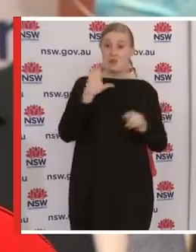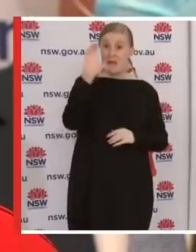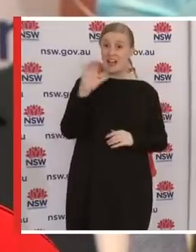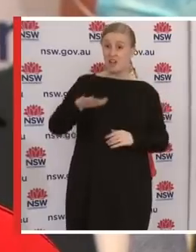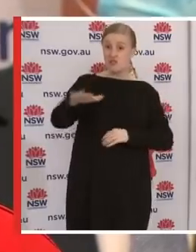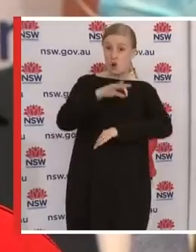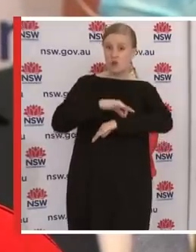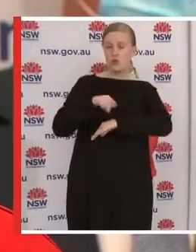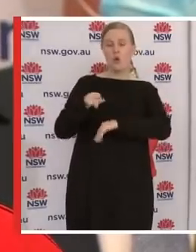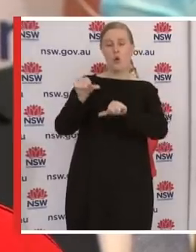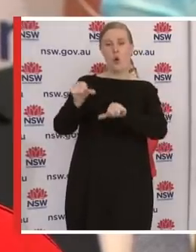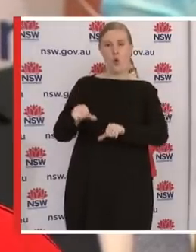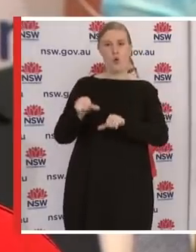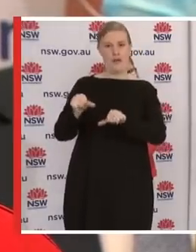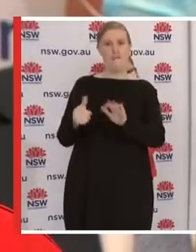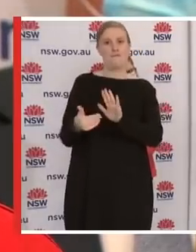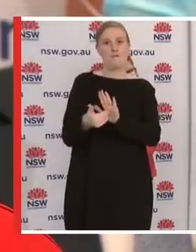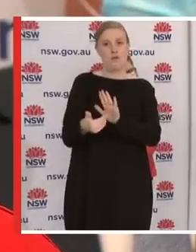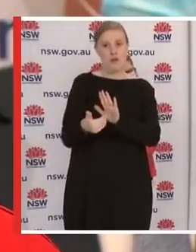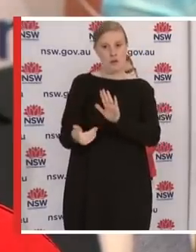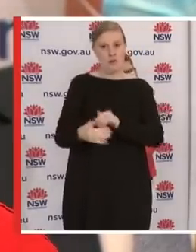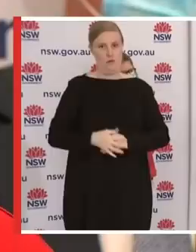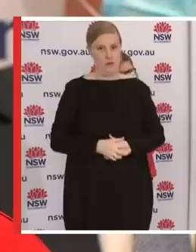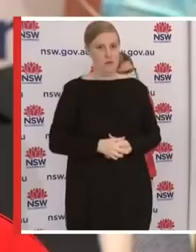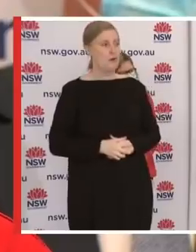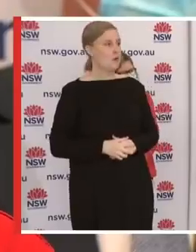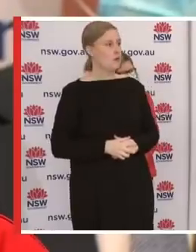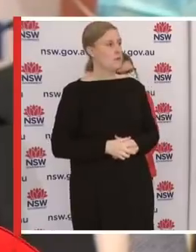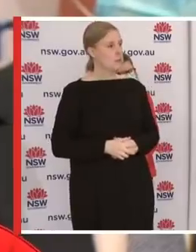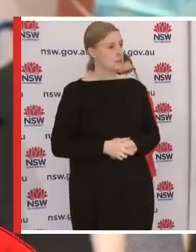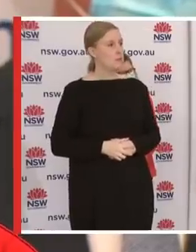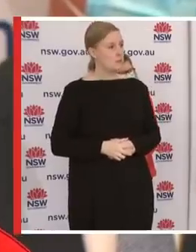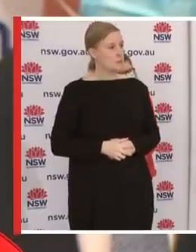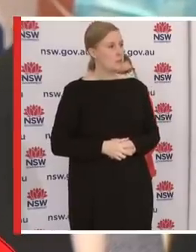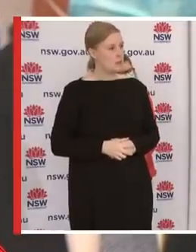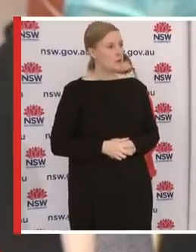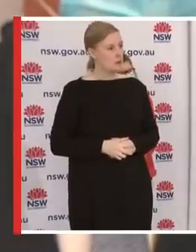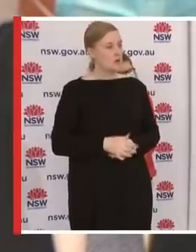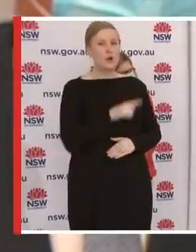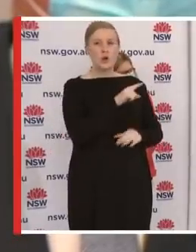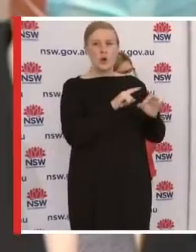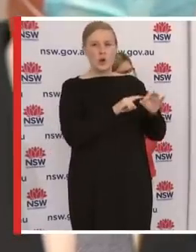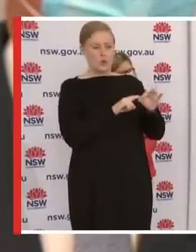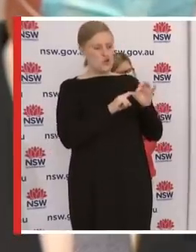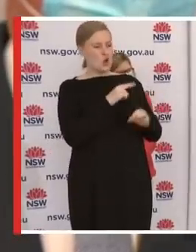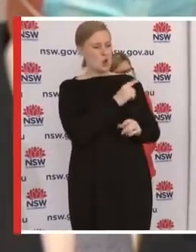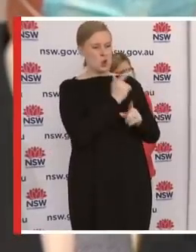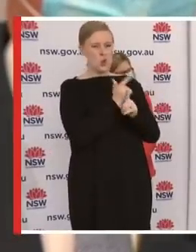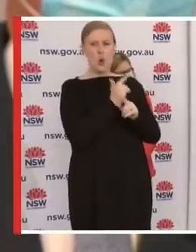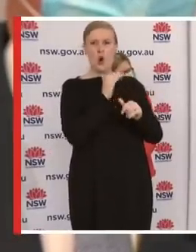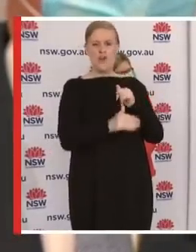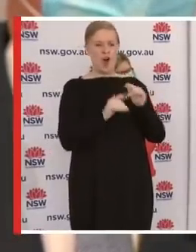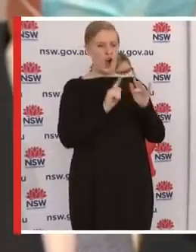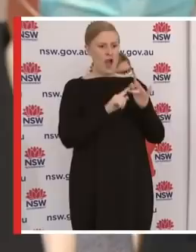Wales withstand at the moment before the ICU is under significant stress and we see more lives lost than should